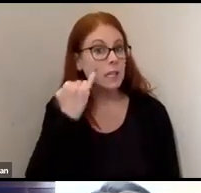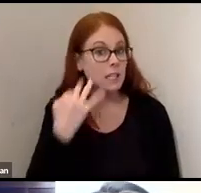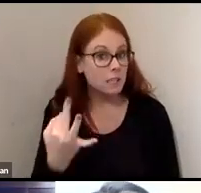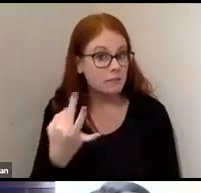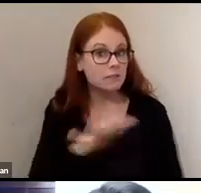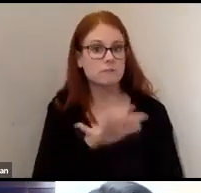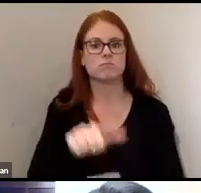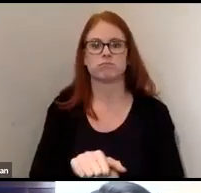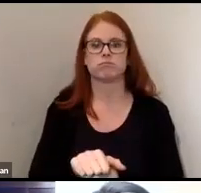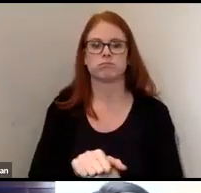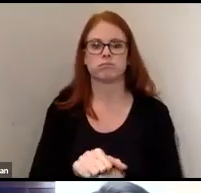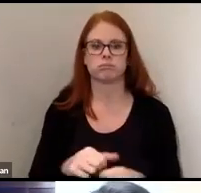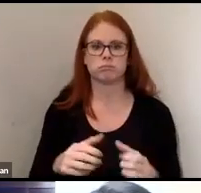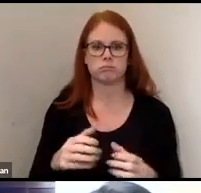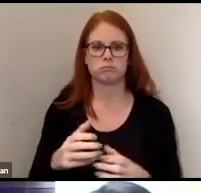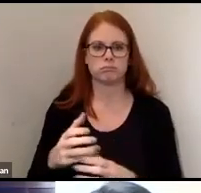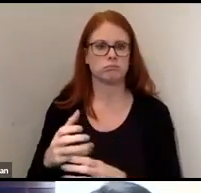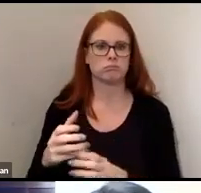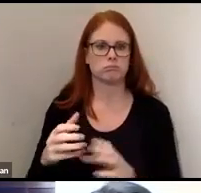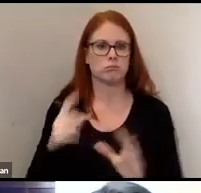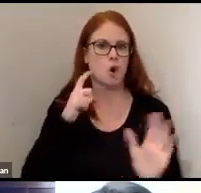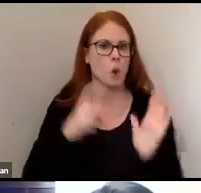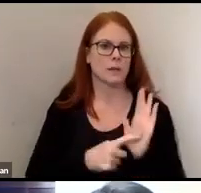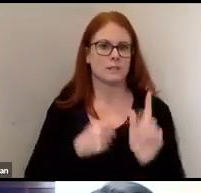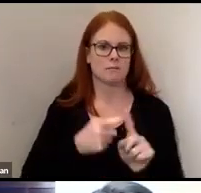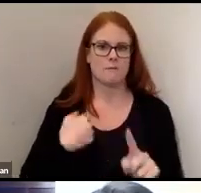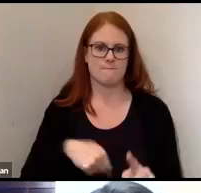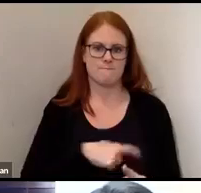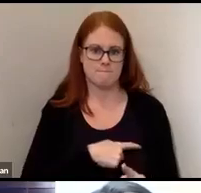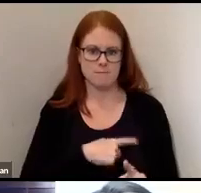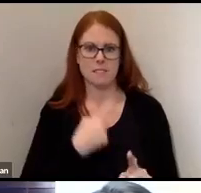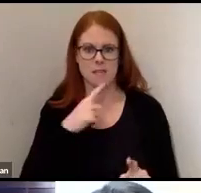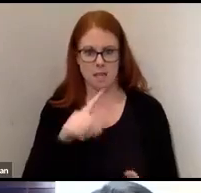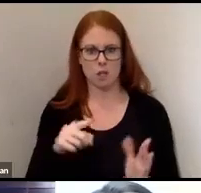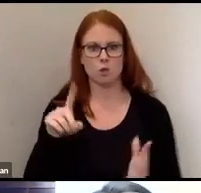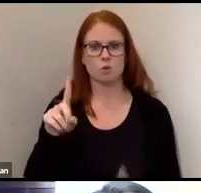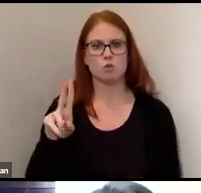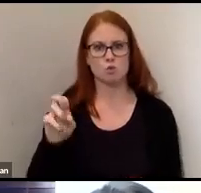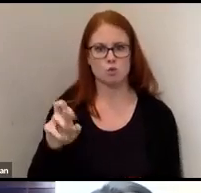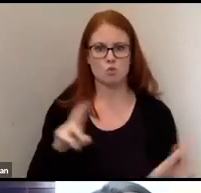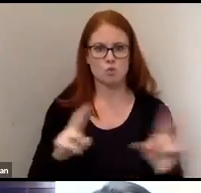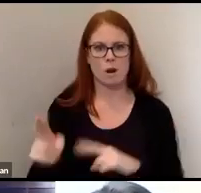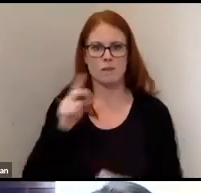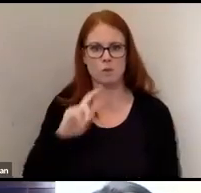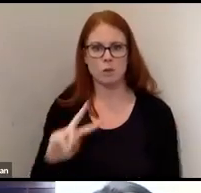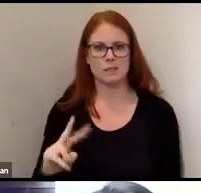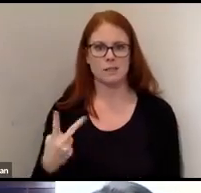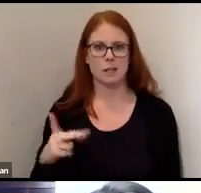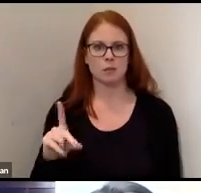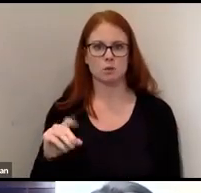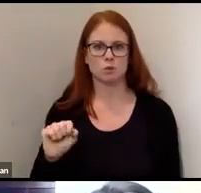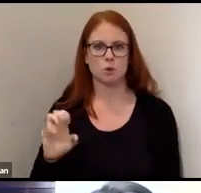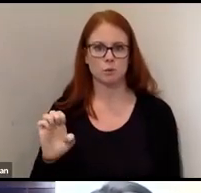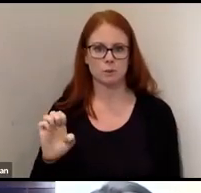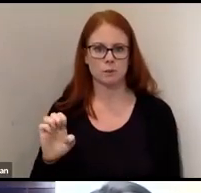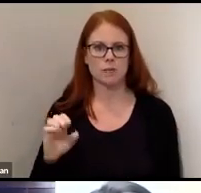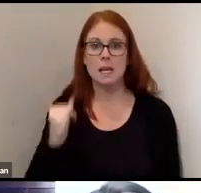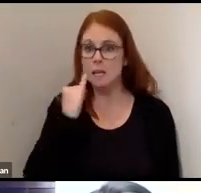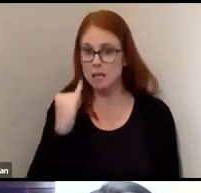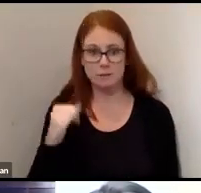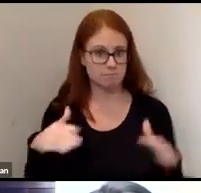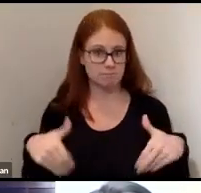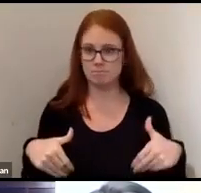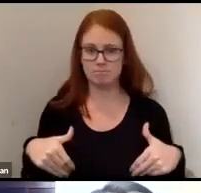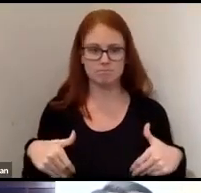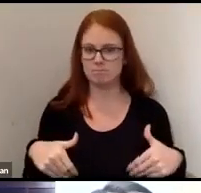receive the notice from us that you are due your second dose to go and book that. But if you don't, again,